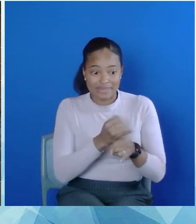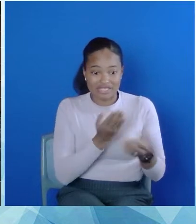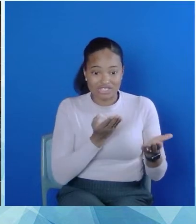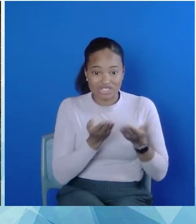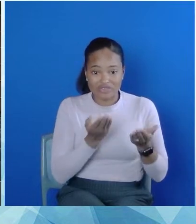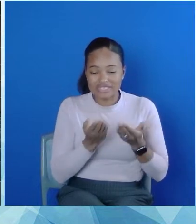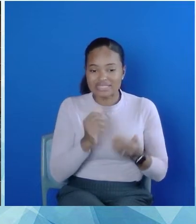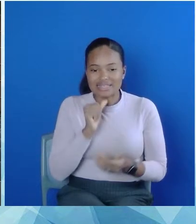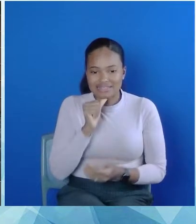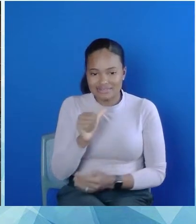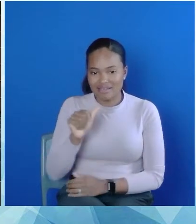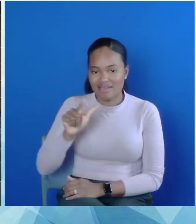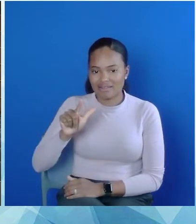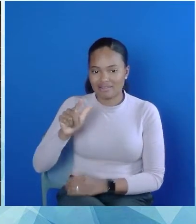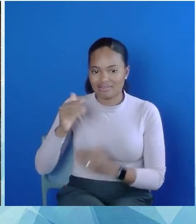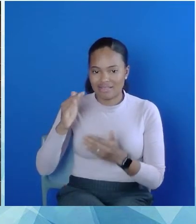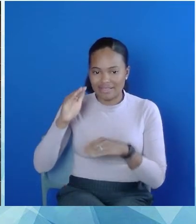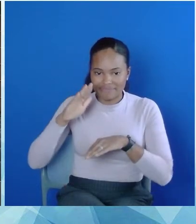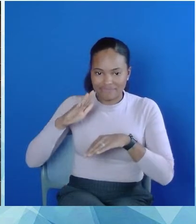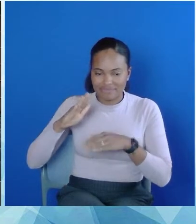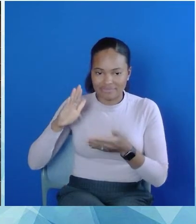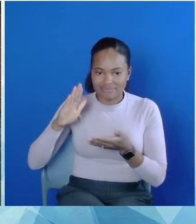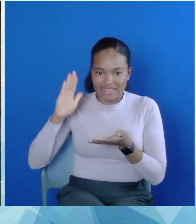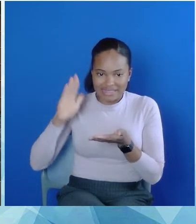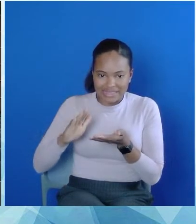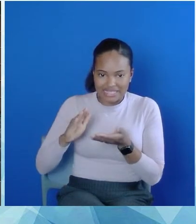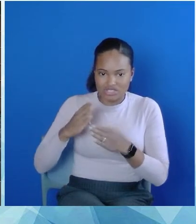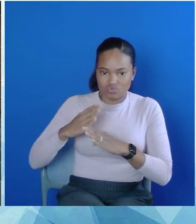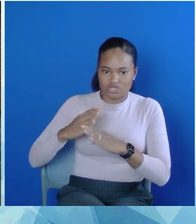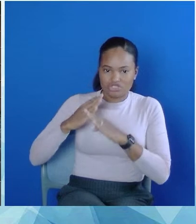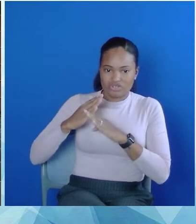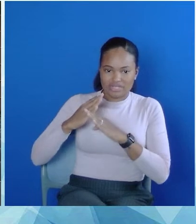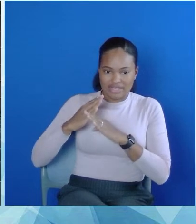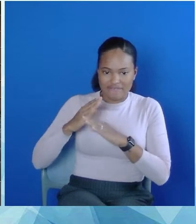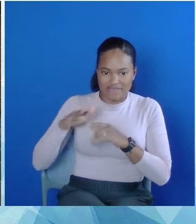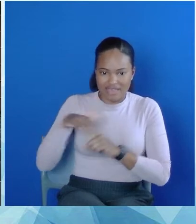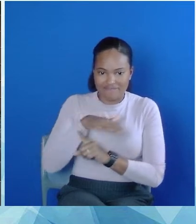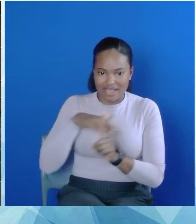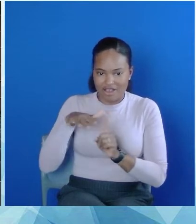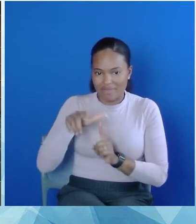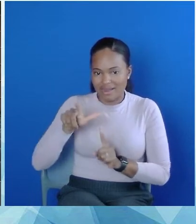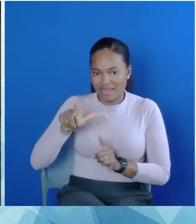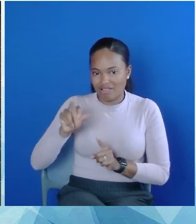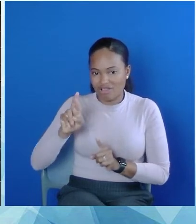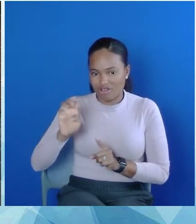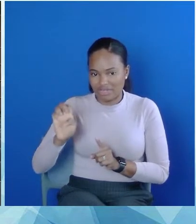environment. We, ASDB in general, does not provide